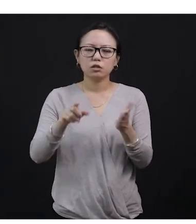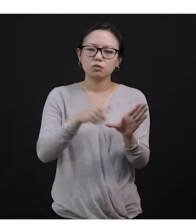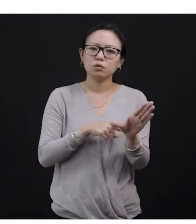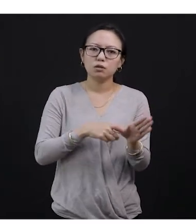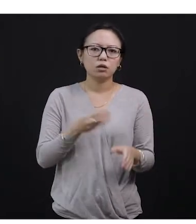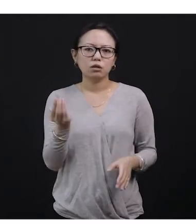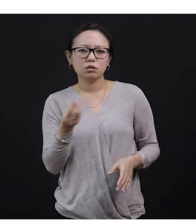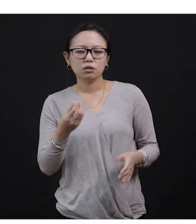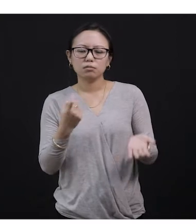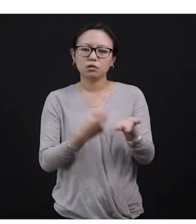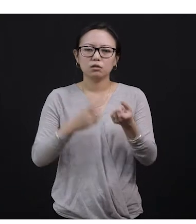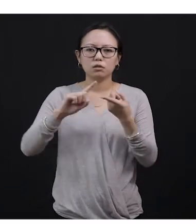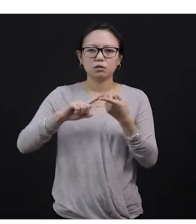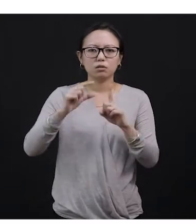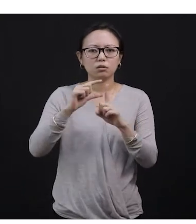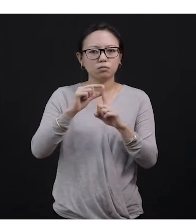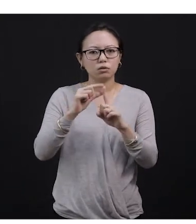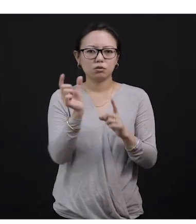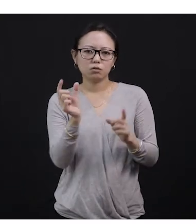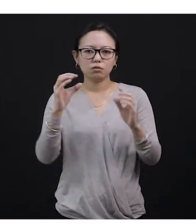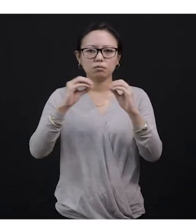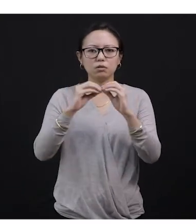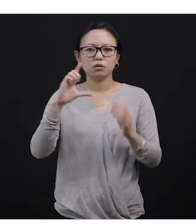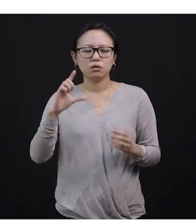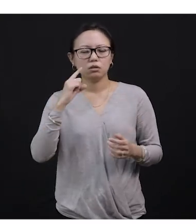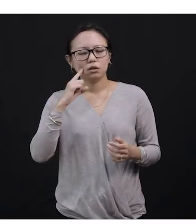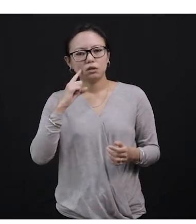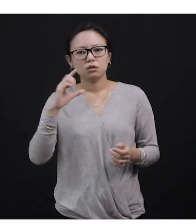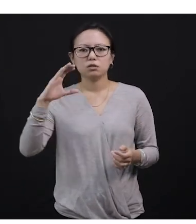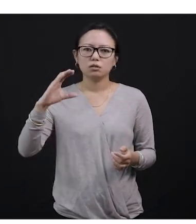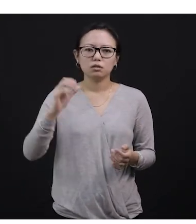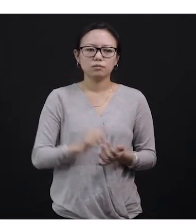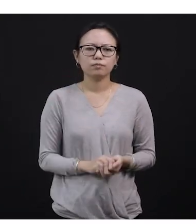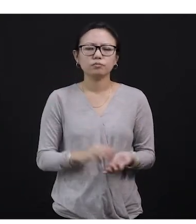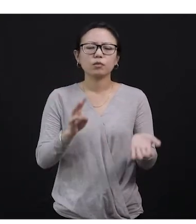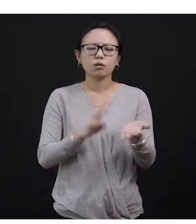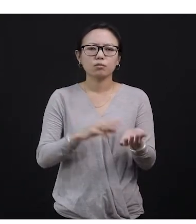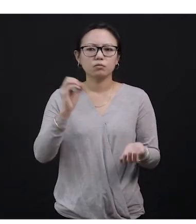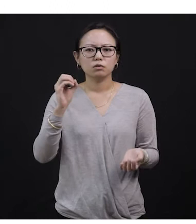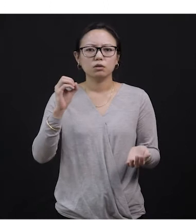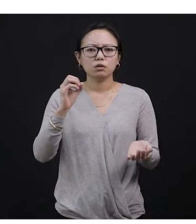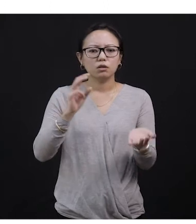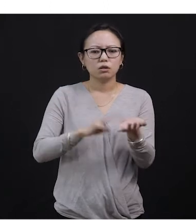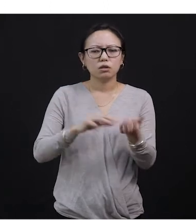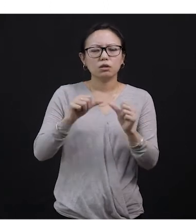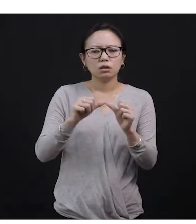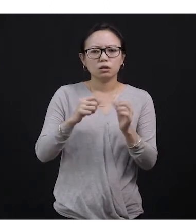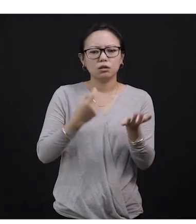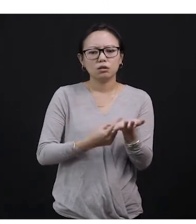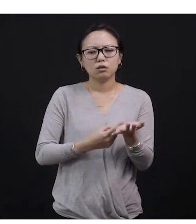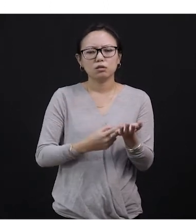the ones who were following monarchy, they chose their leader depending on the power. Suppose